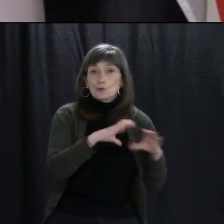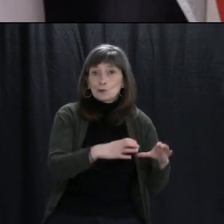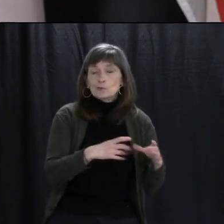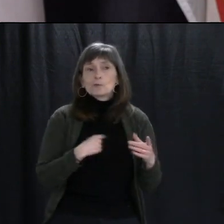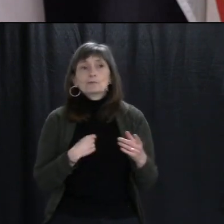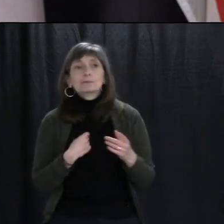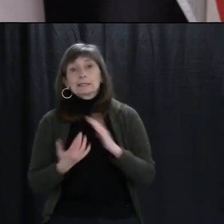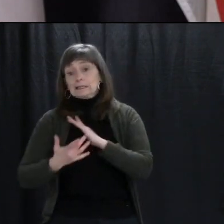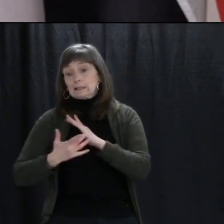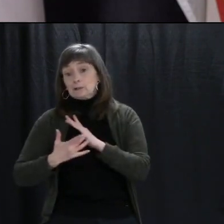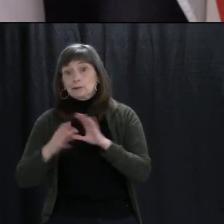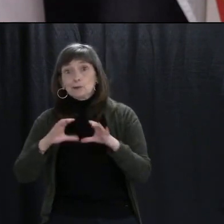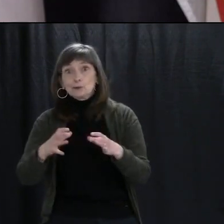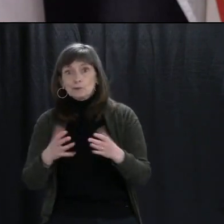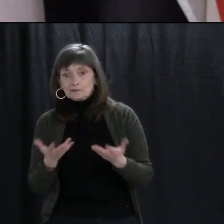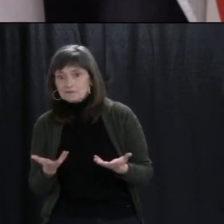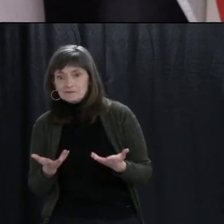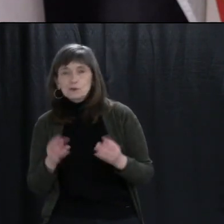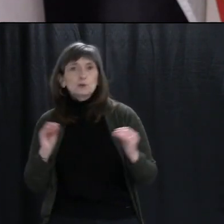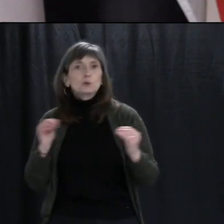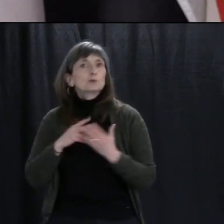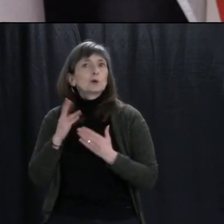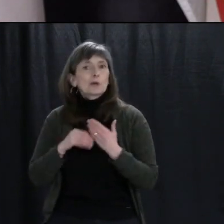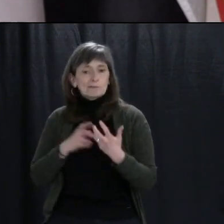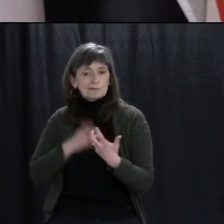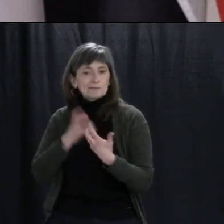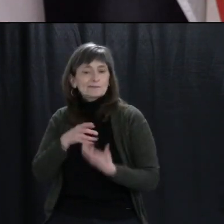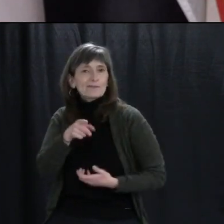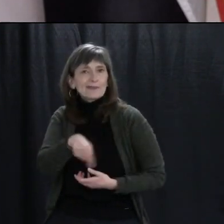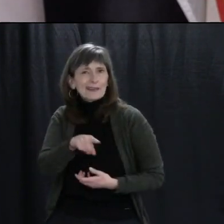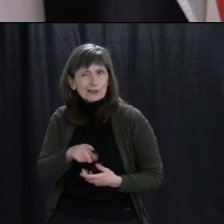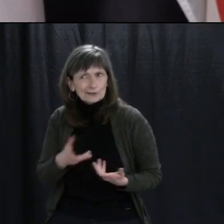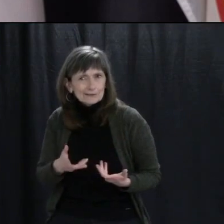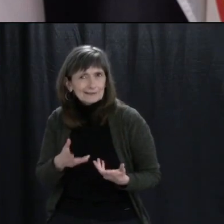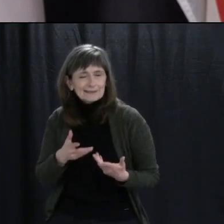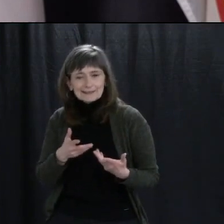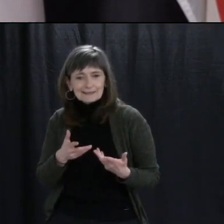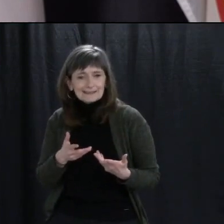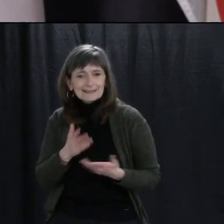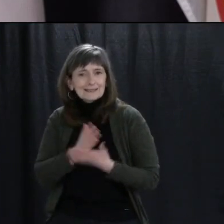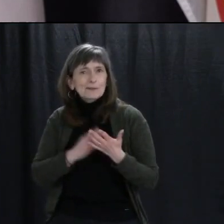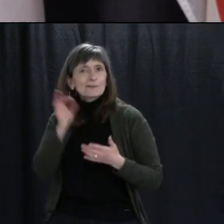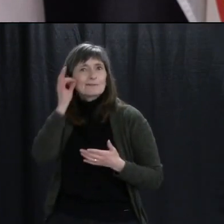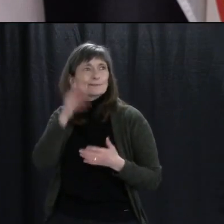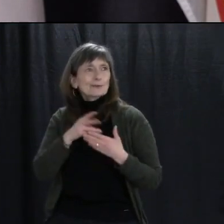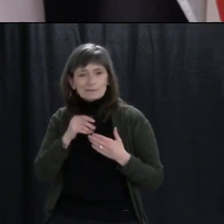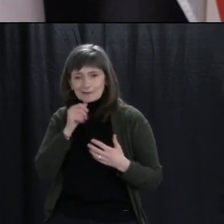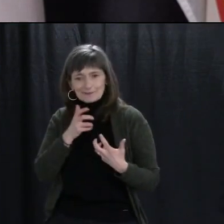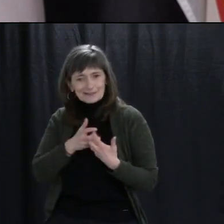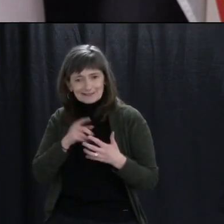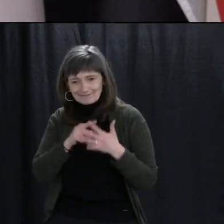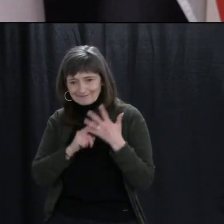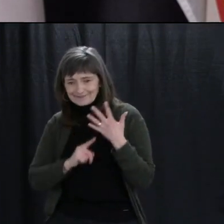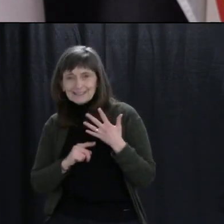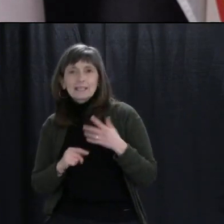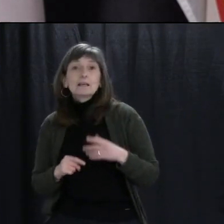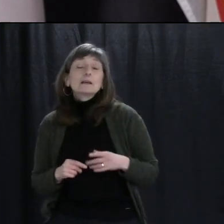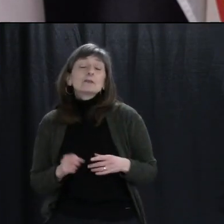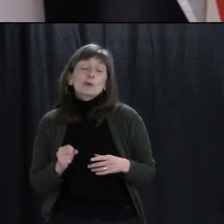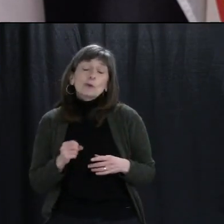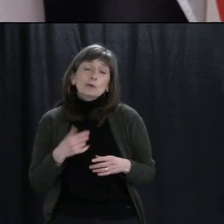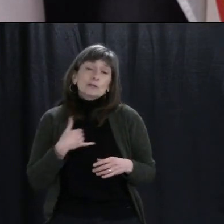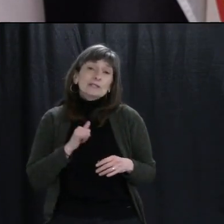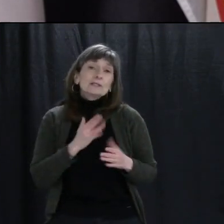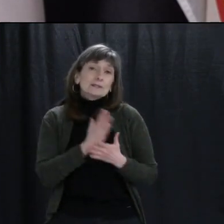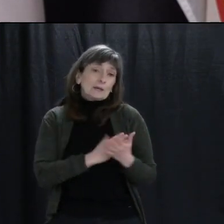because simply there's not really a program that clearly defines where they would fit into some of the federal programs. But I know part of the discussion